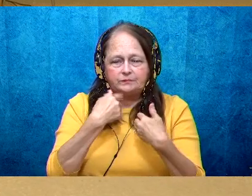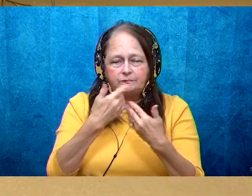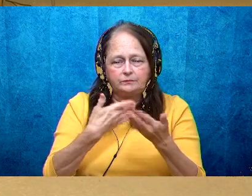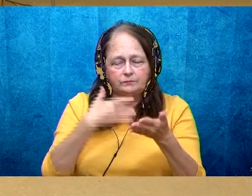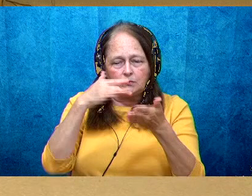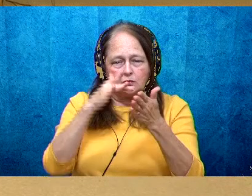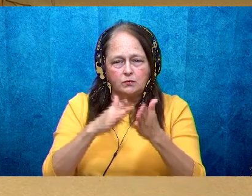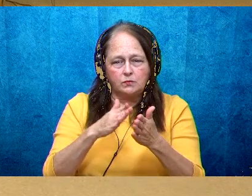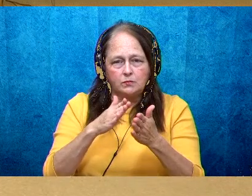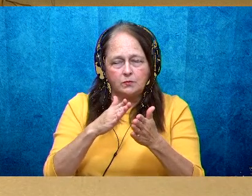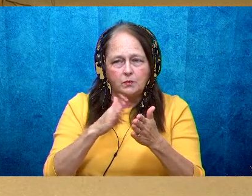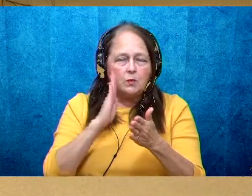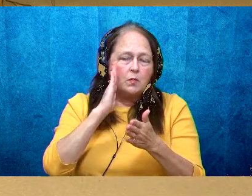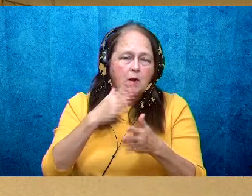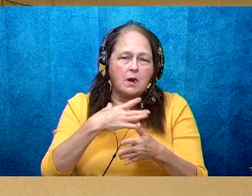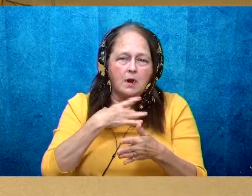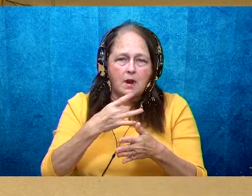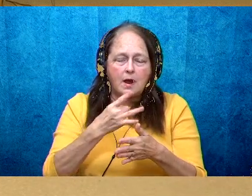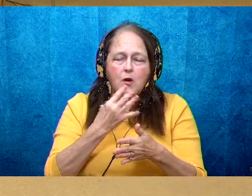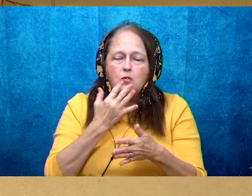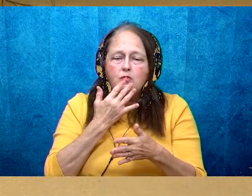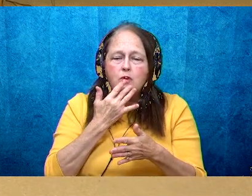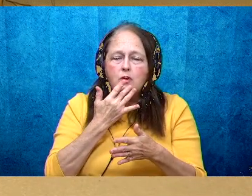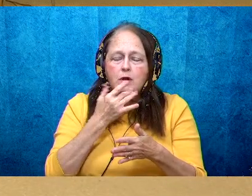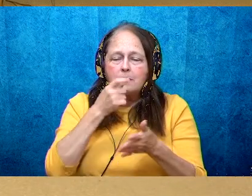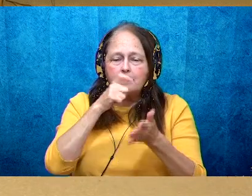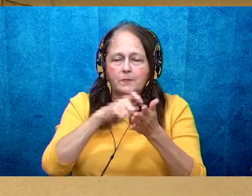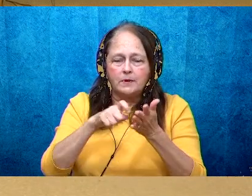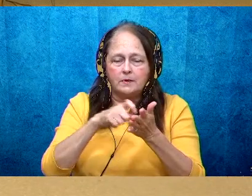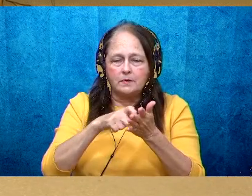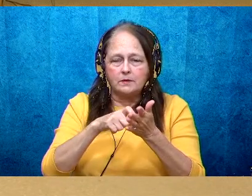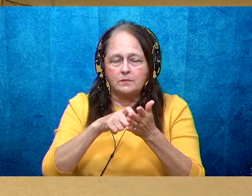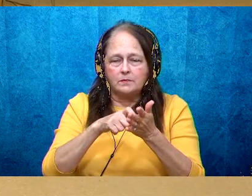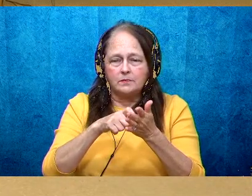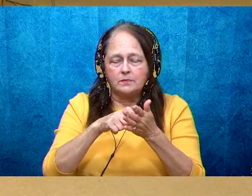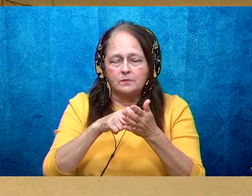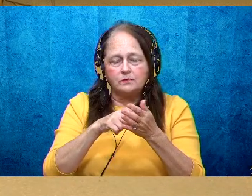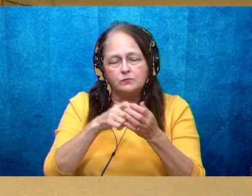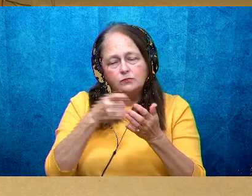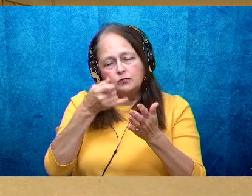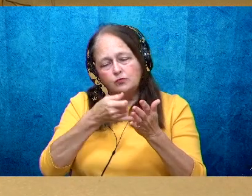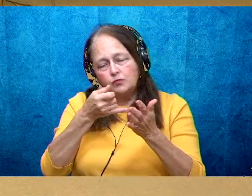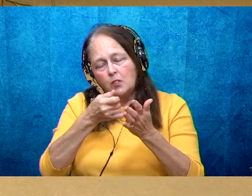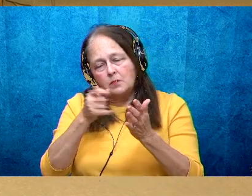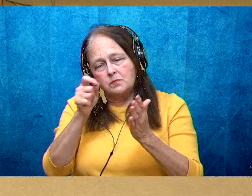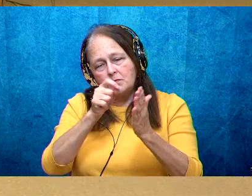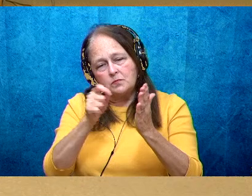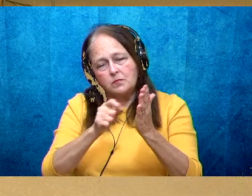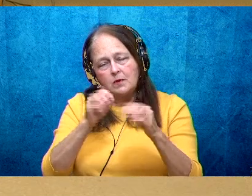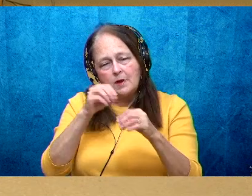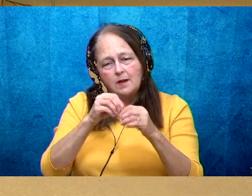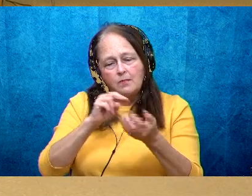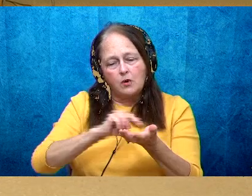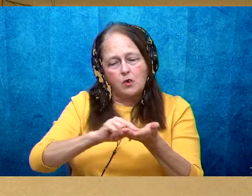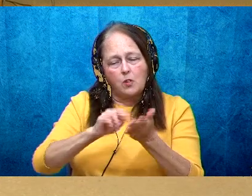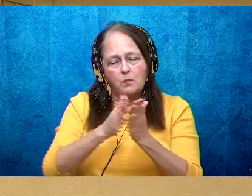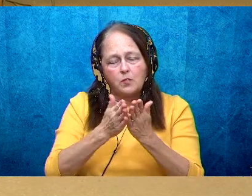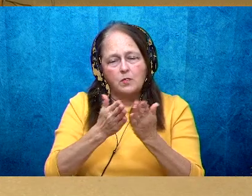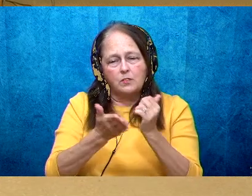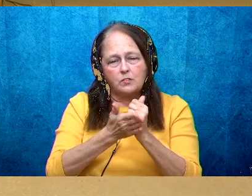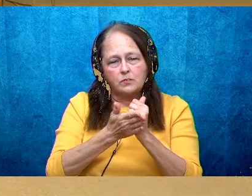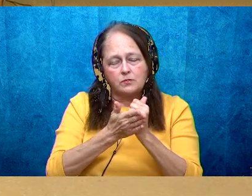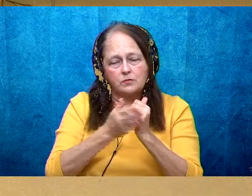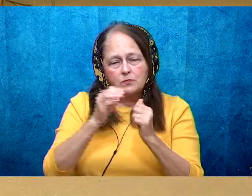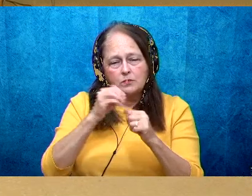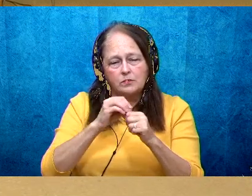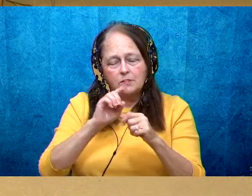students, we really like colored pens. When we start diagramming and sketching and putting stuff in the notebook, it's always helpful to do